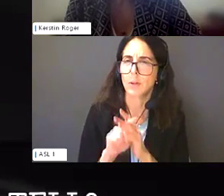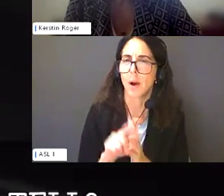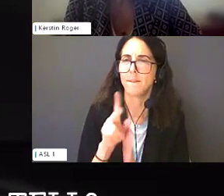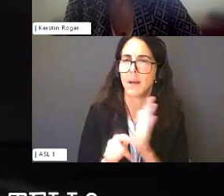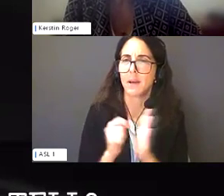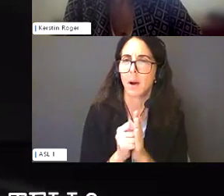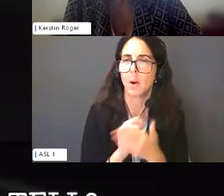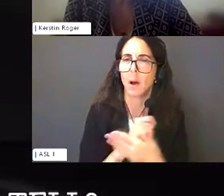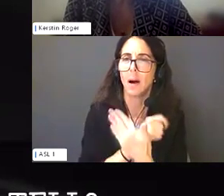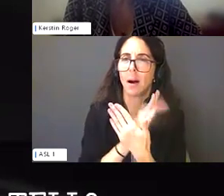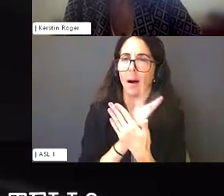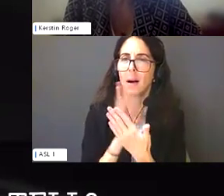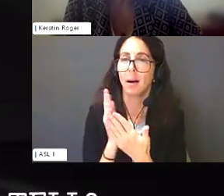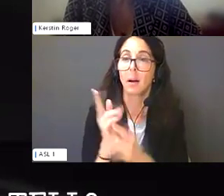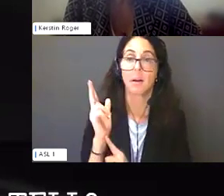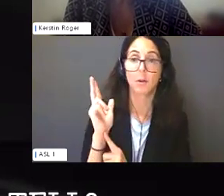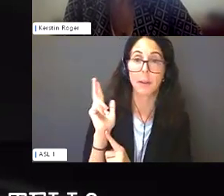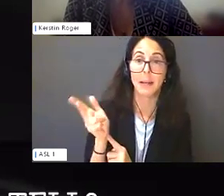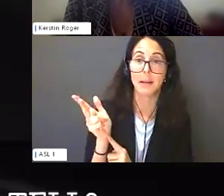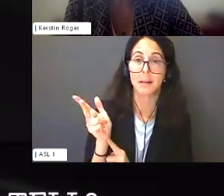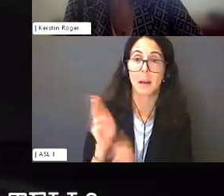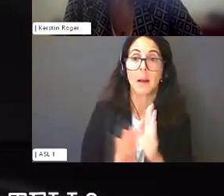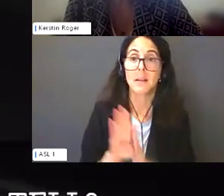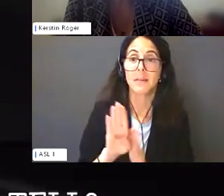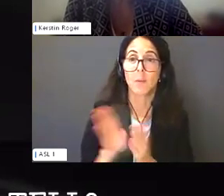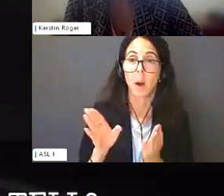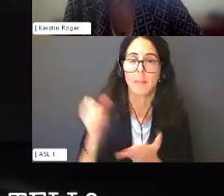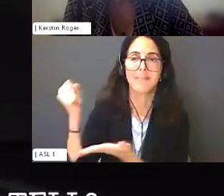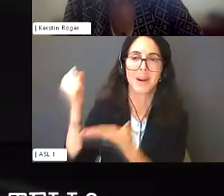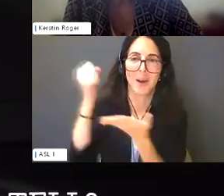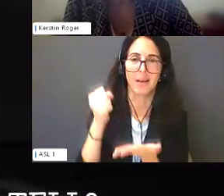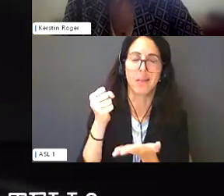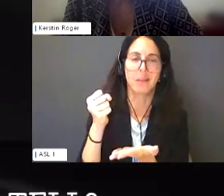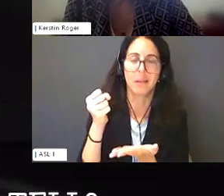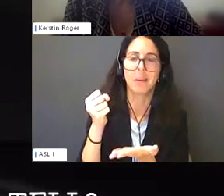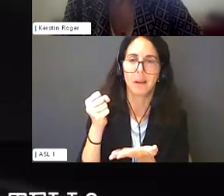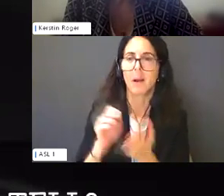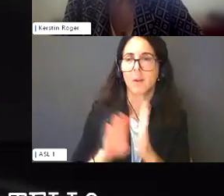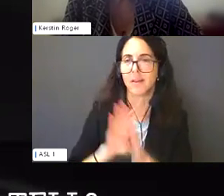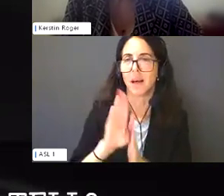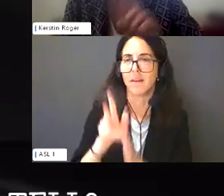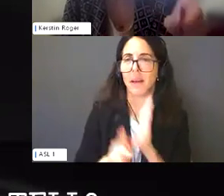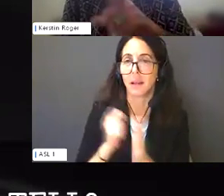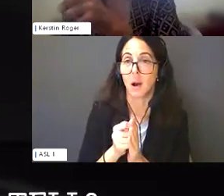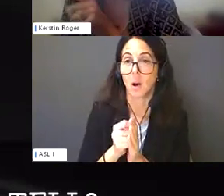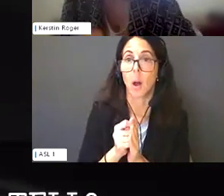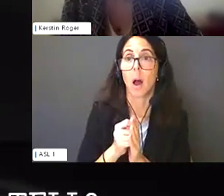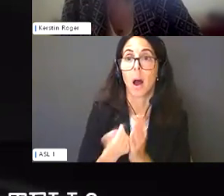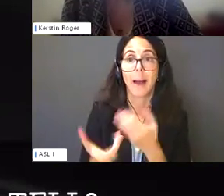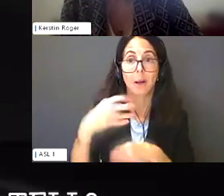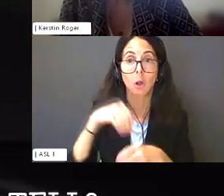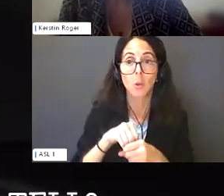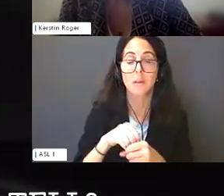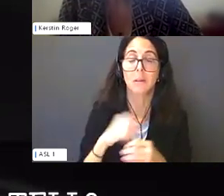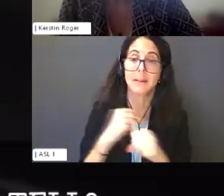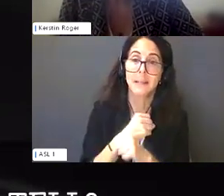3 minutes long, and this was created through our grant as well. And it is based on the data. And then we'll move back to Christine,